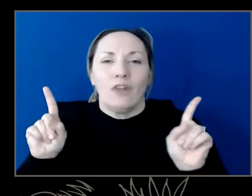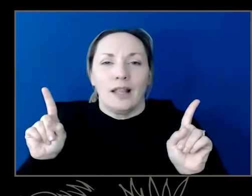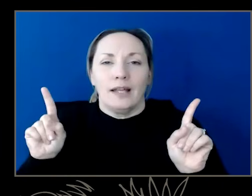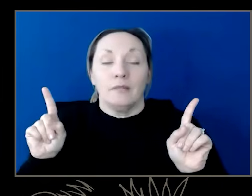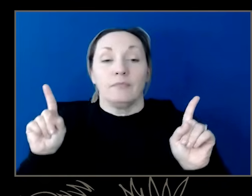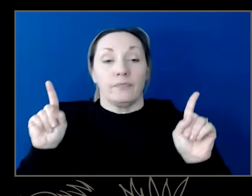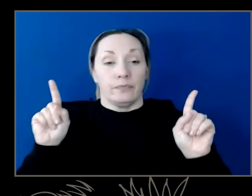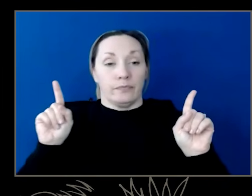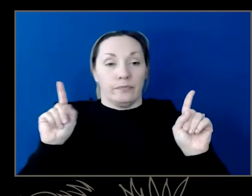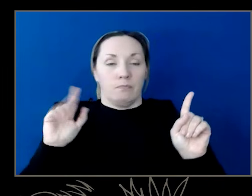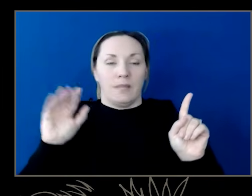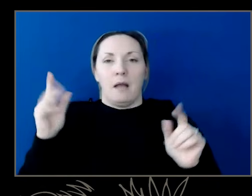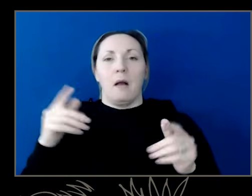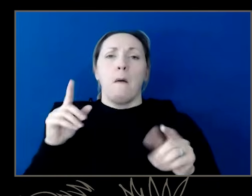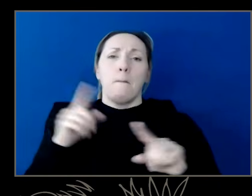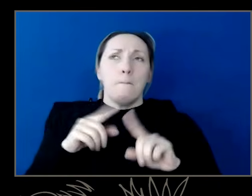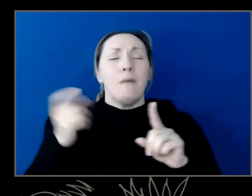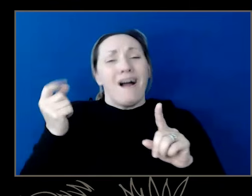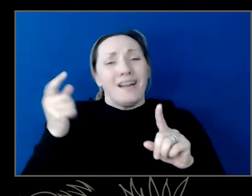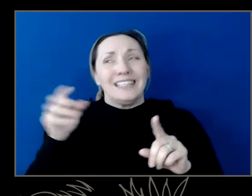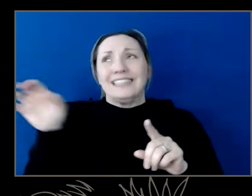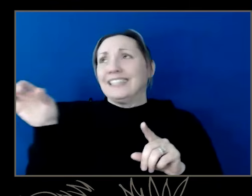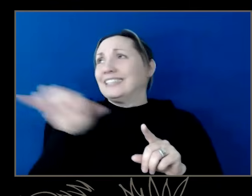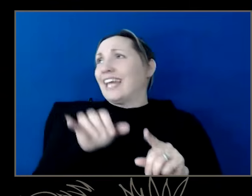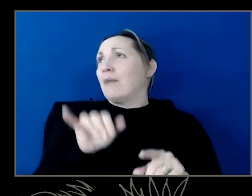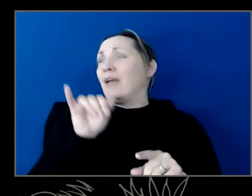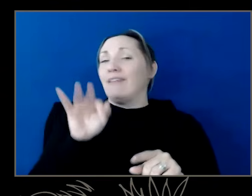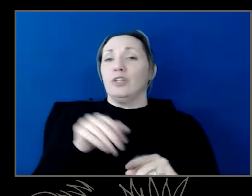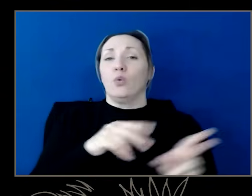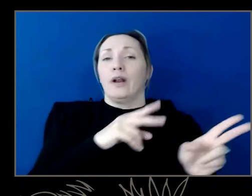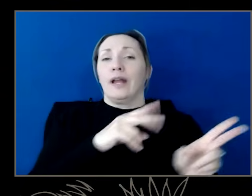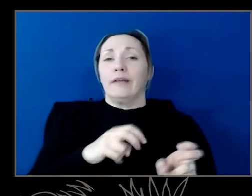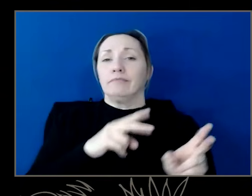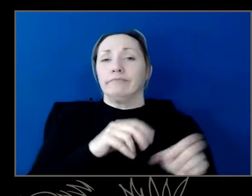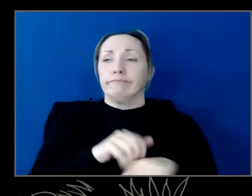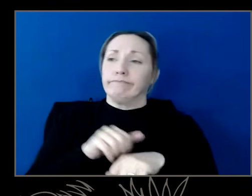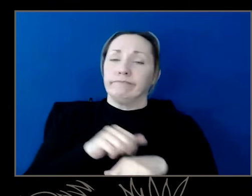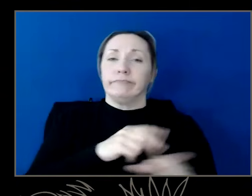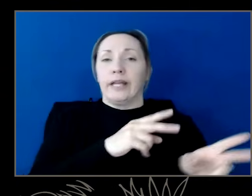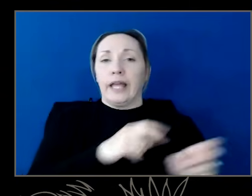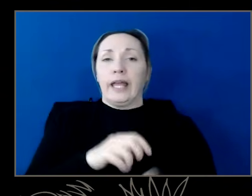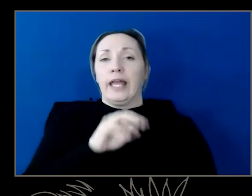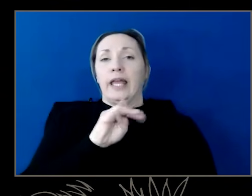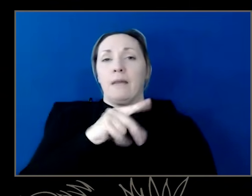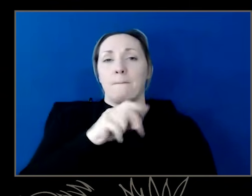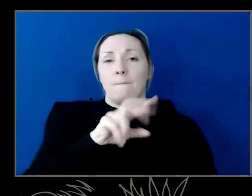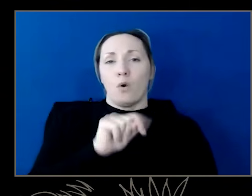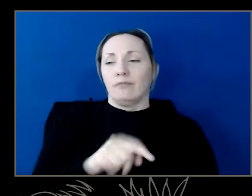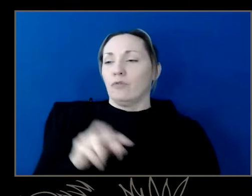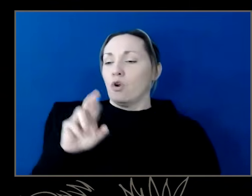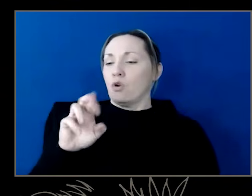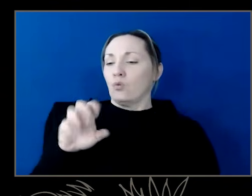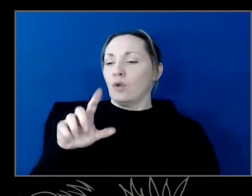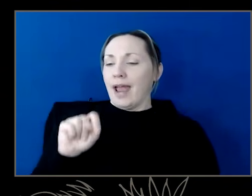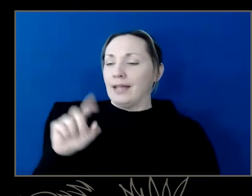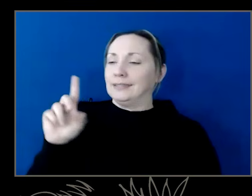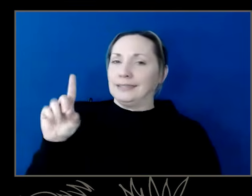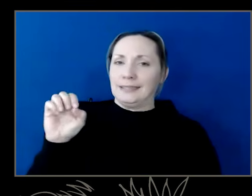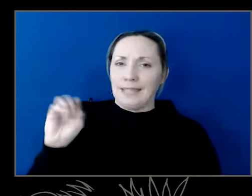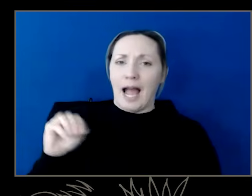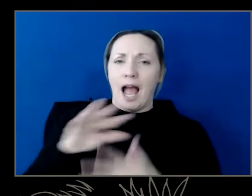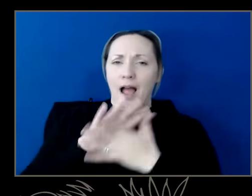And it treats it the same way as if you were just importing something from like React DOM, React Router, what have